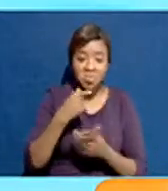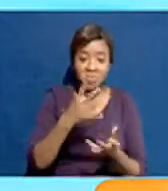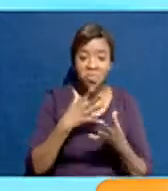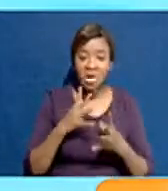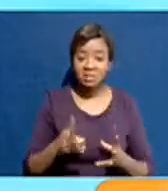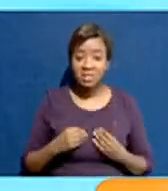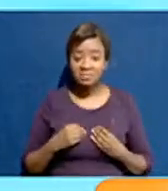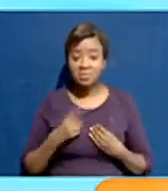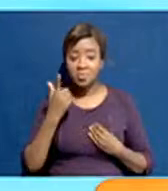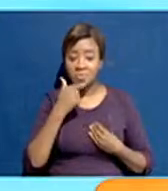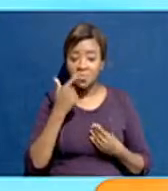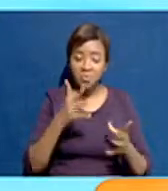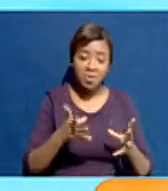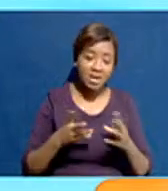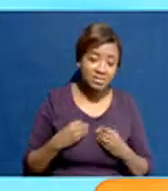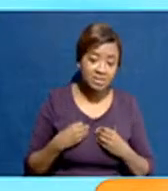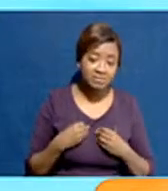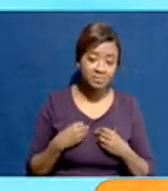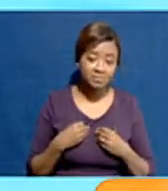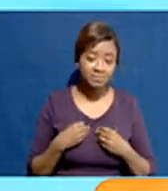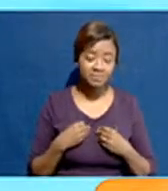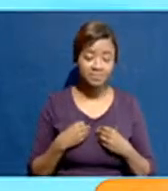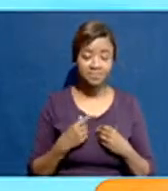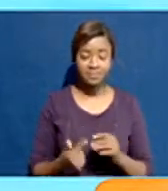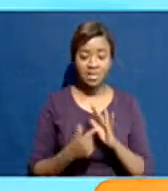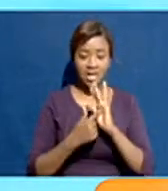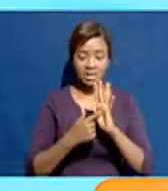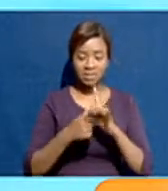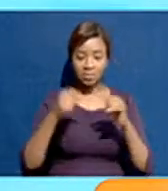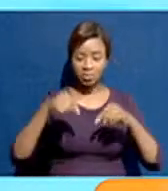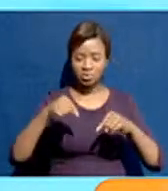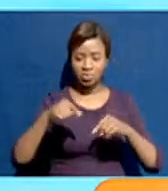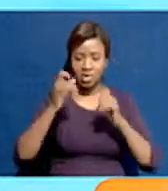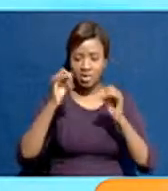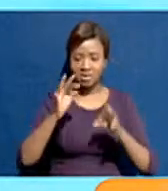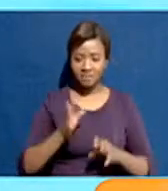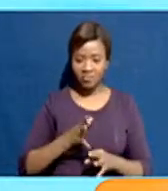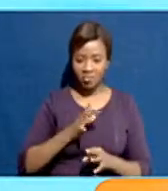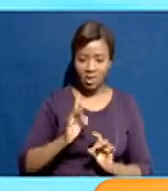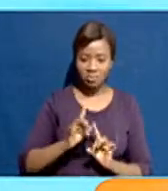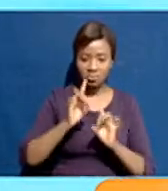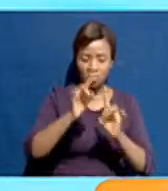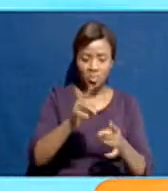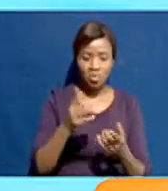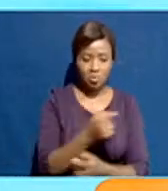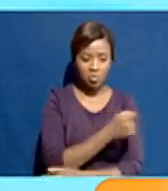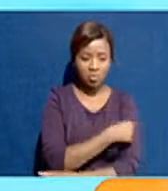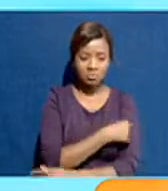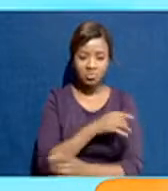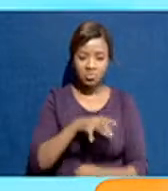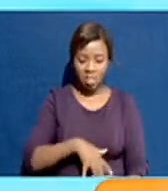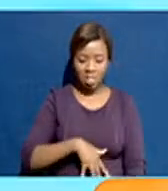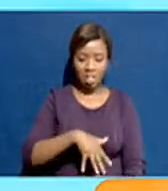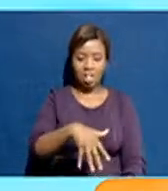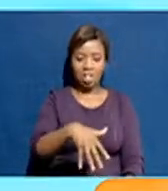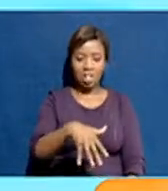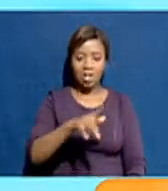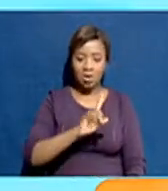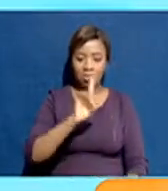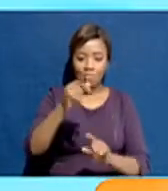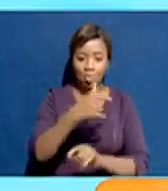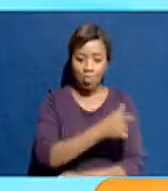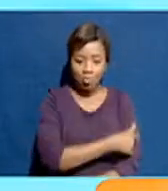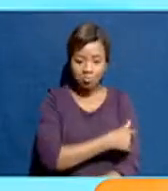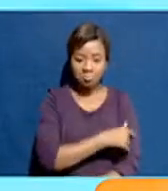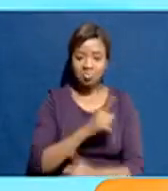Because it's a simple thing. Today, if a lady goes for a clinic, for example, they are pregnant, they have gone for a